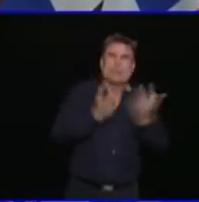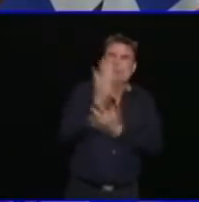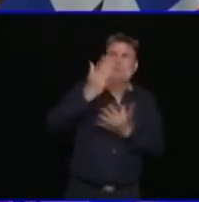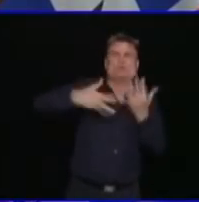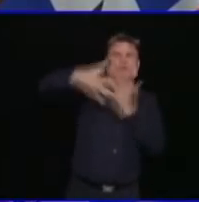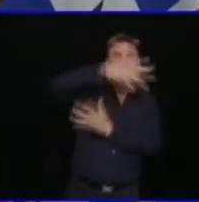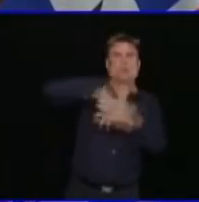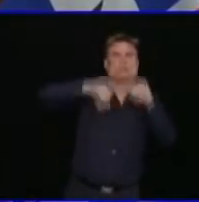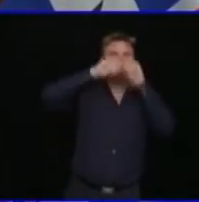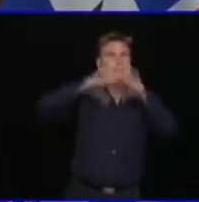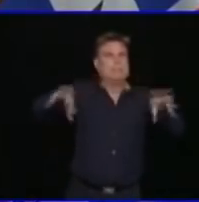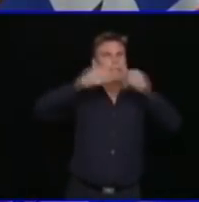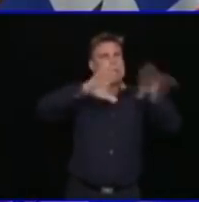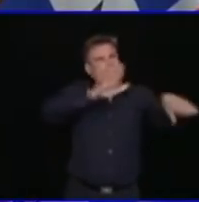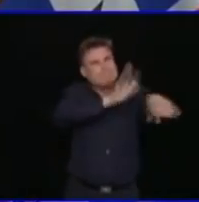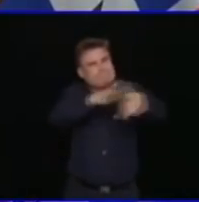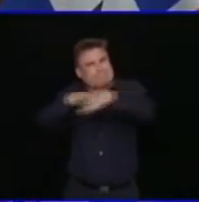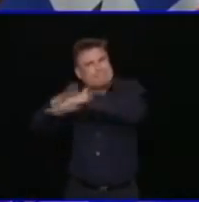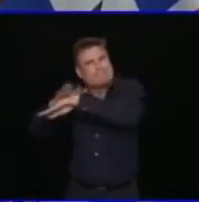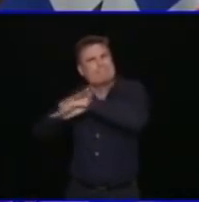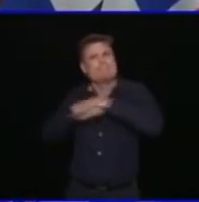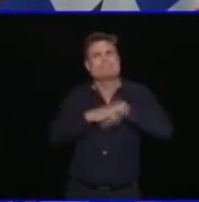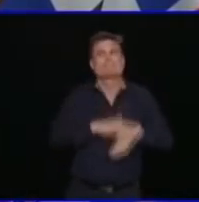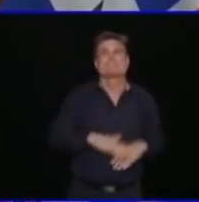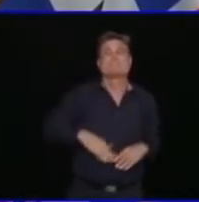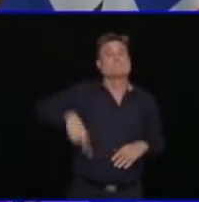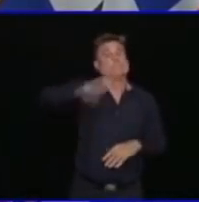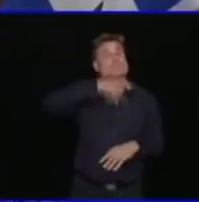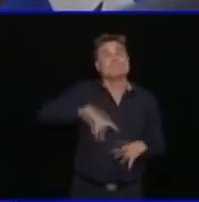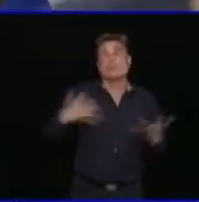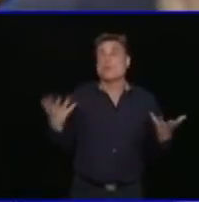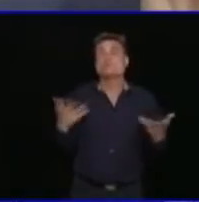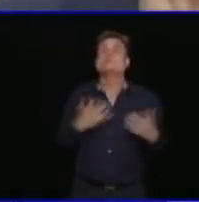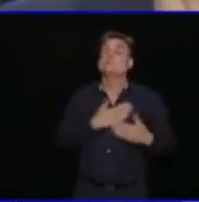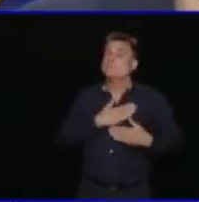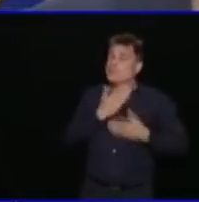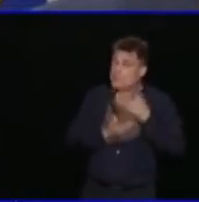be kind, to be calm, and to be safe.